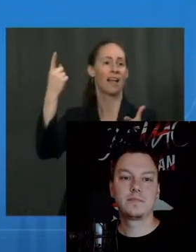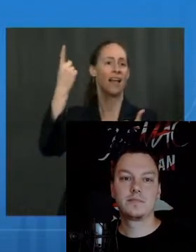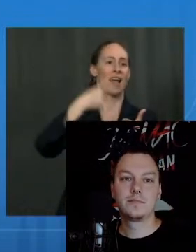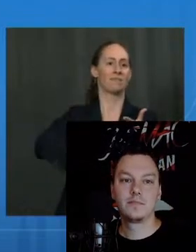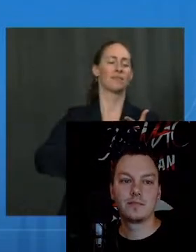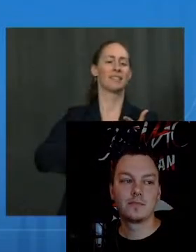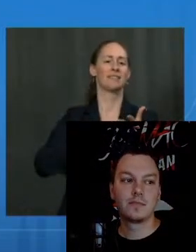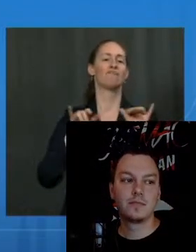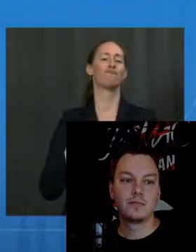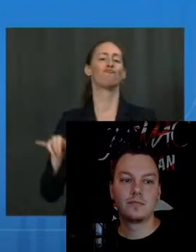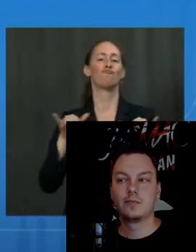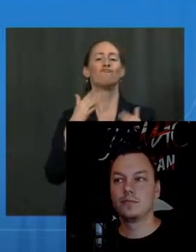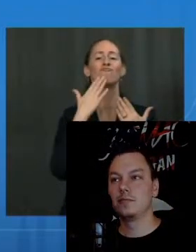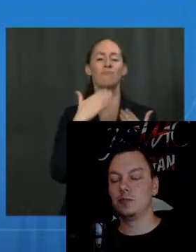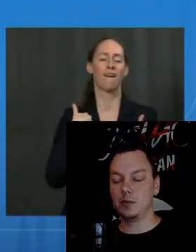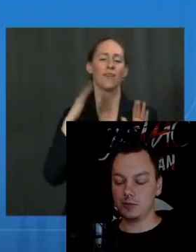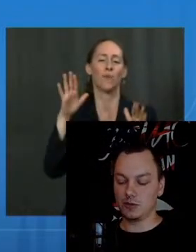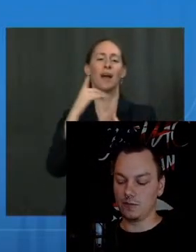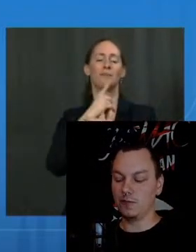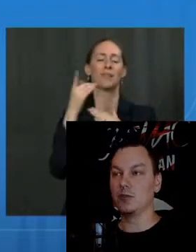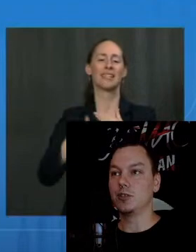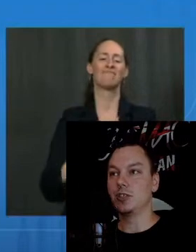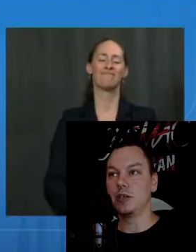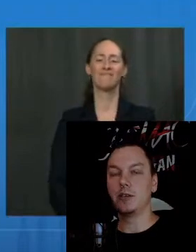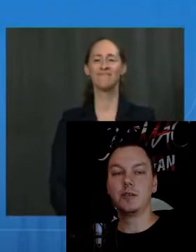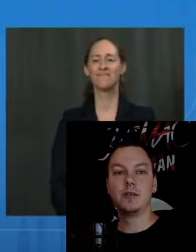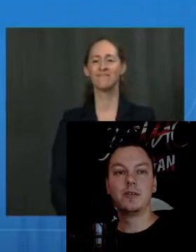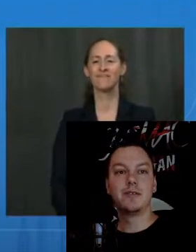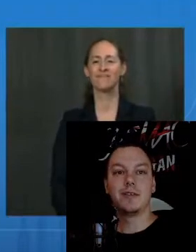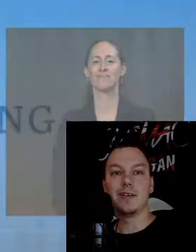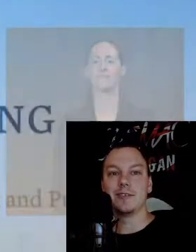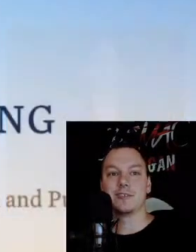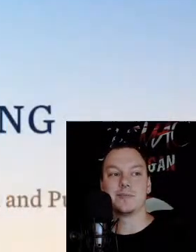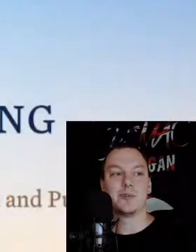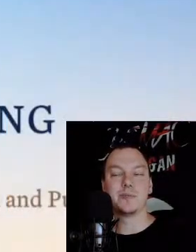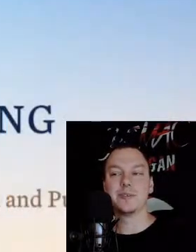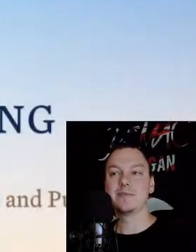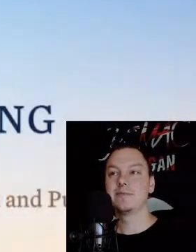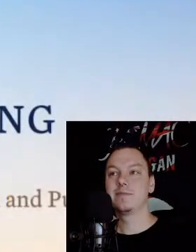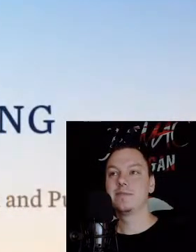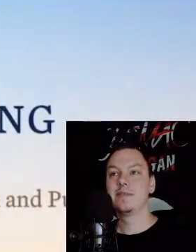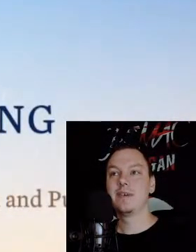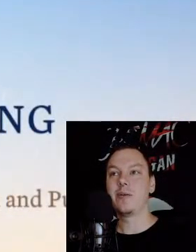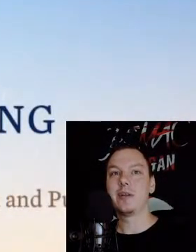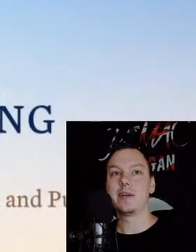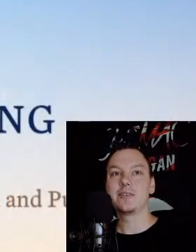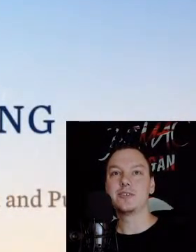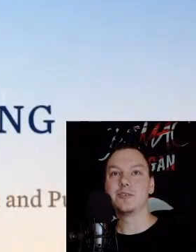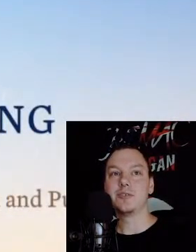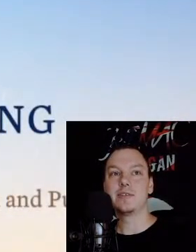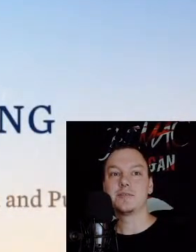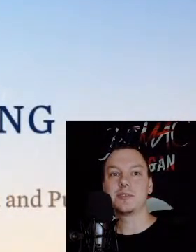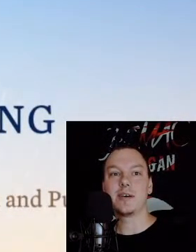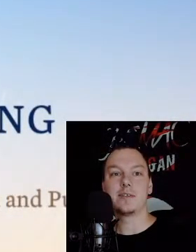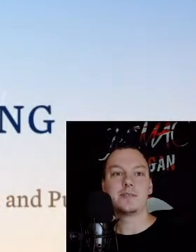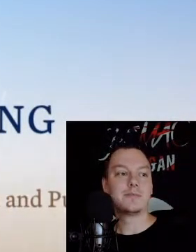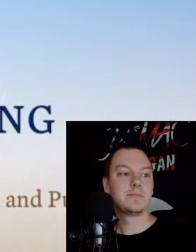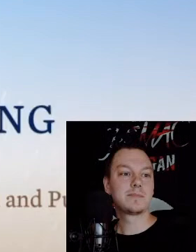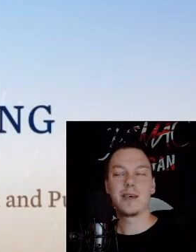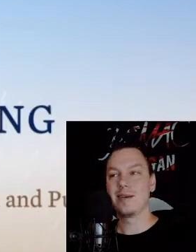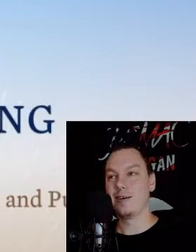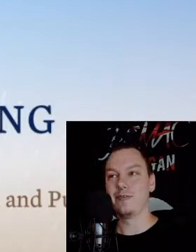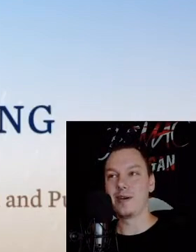weekend. Thank you. These people are so full of shit. Just a moment. I want to actually show you guys some